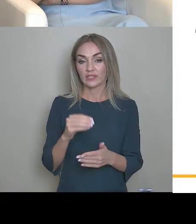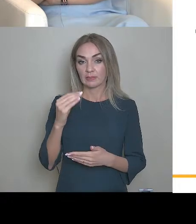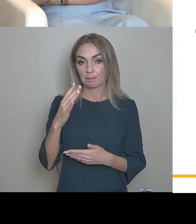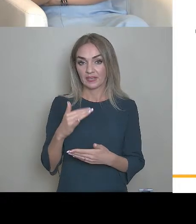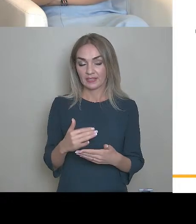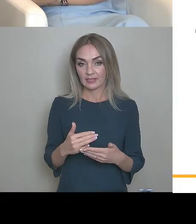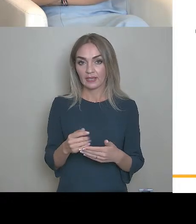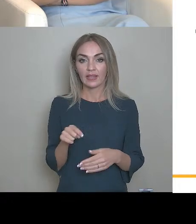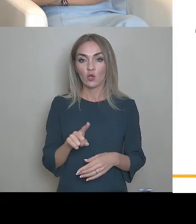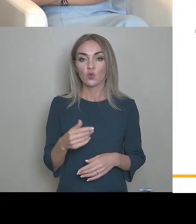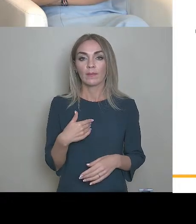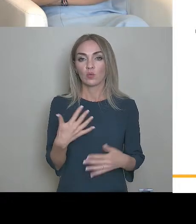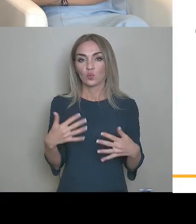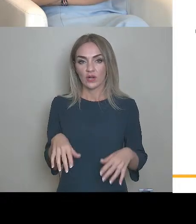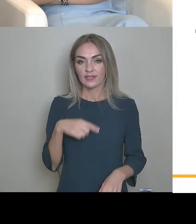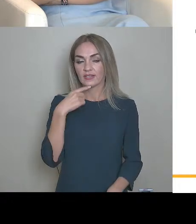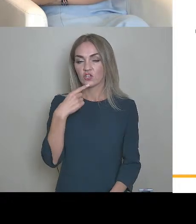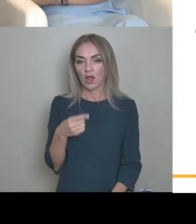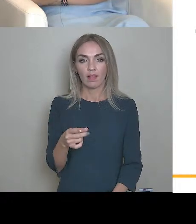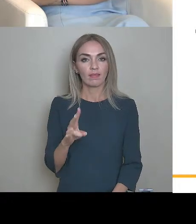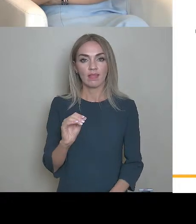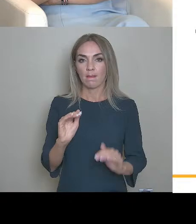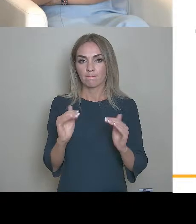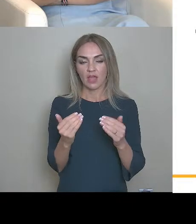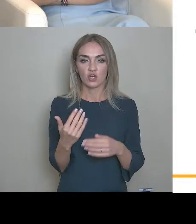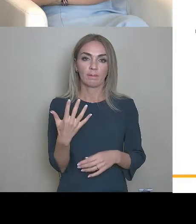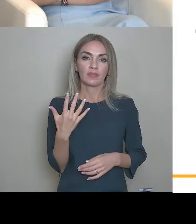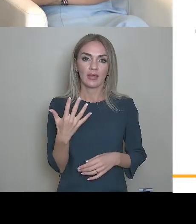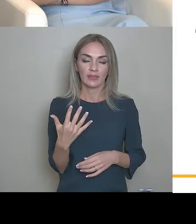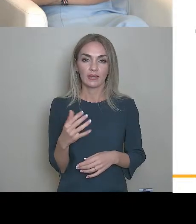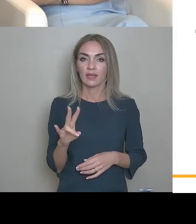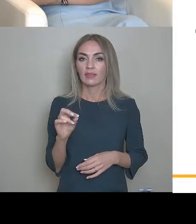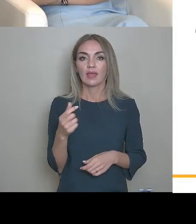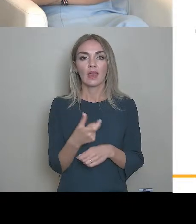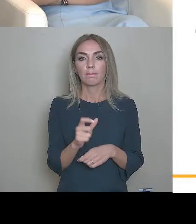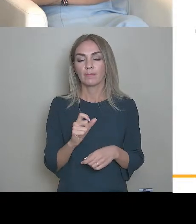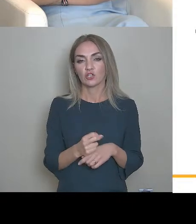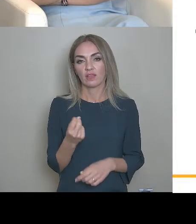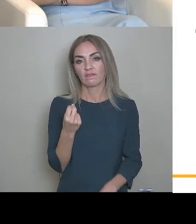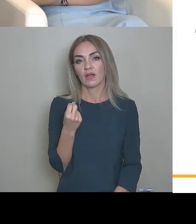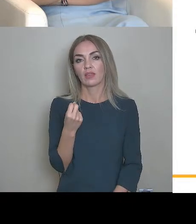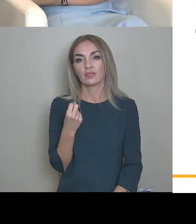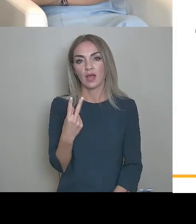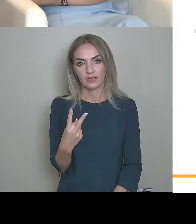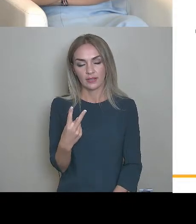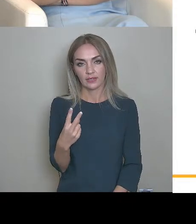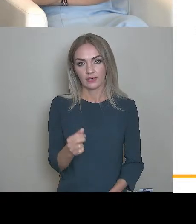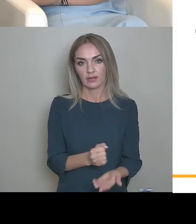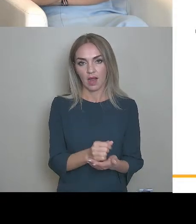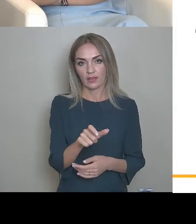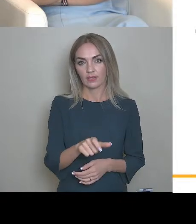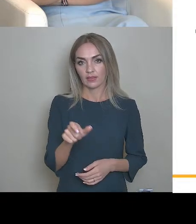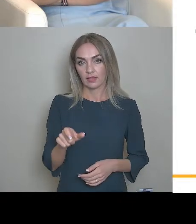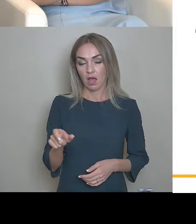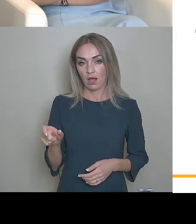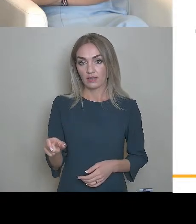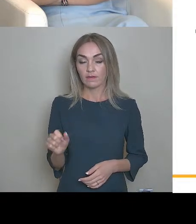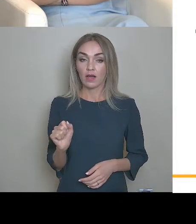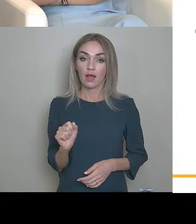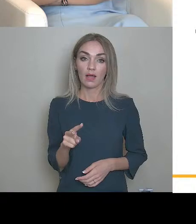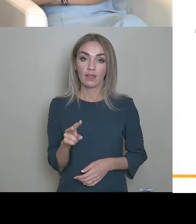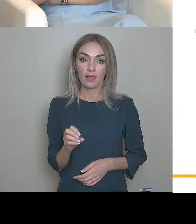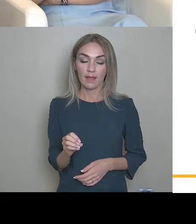territorial constituencies, and territorial lists should be not less than 5 and not more than 12